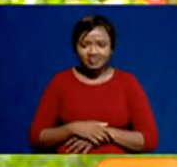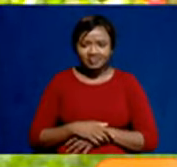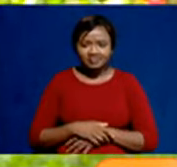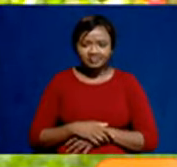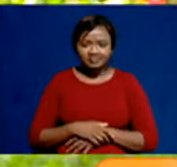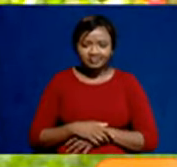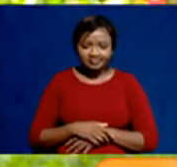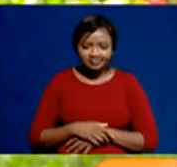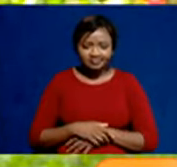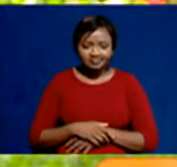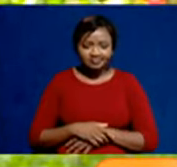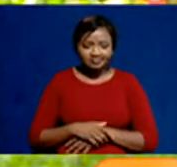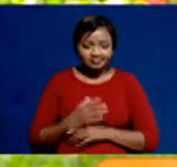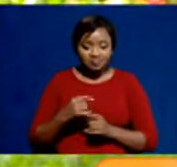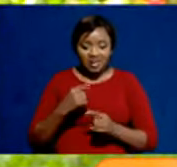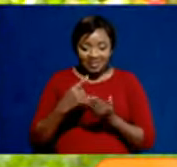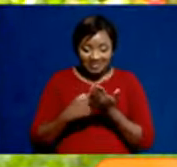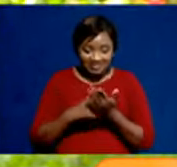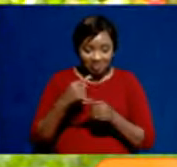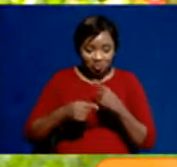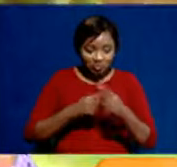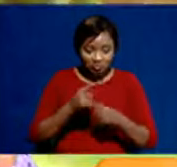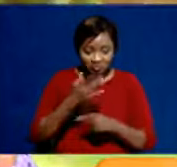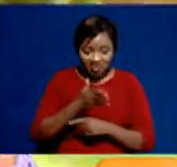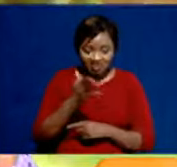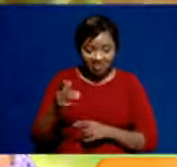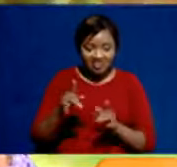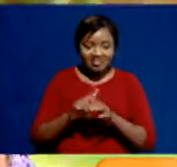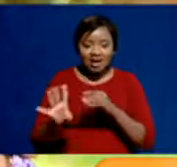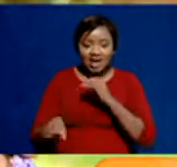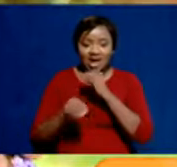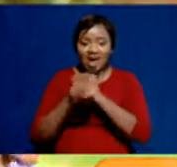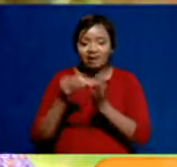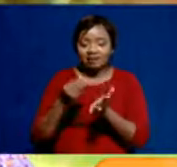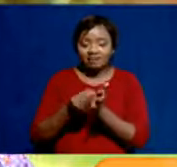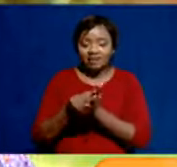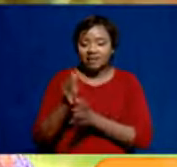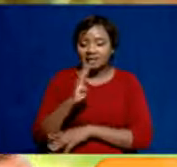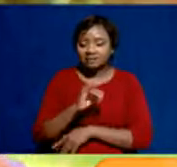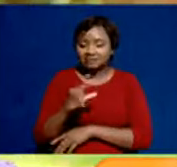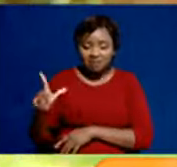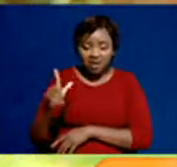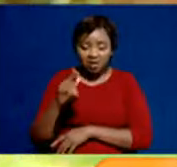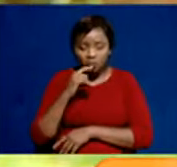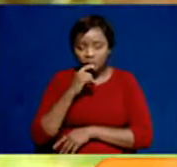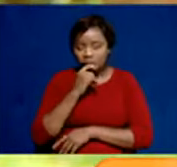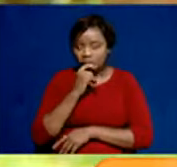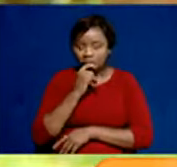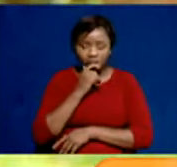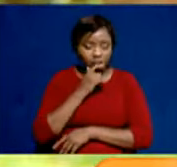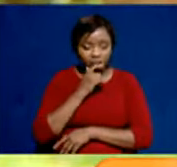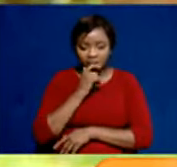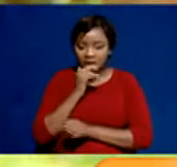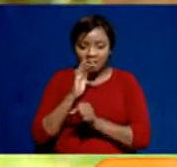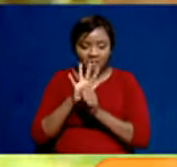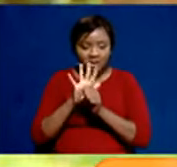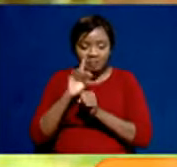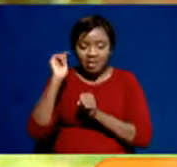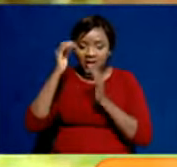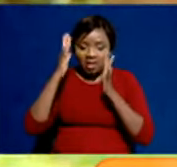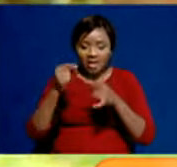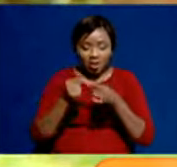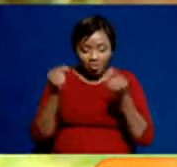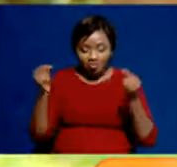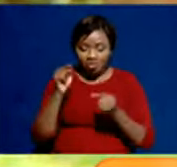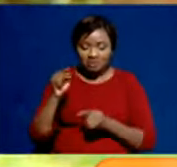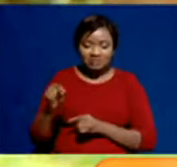the talks were still going on, the finance bill came. An overwhelming majority of Kenyans were opposed.